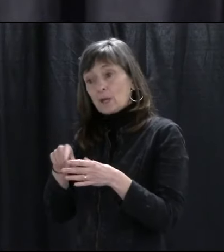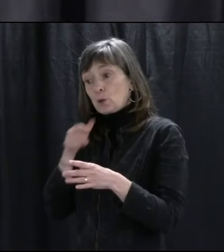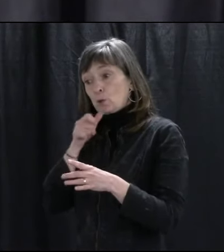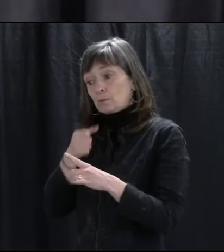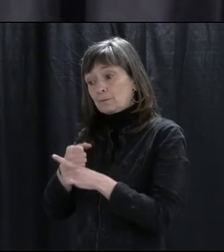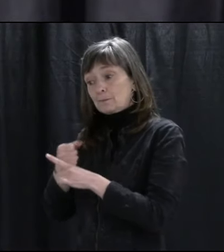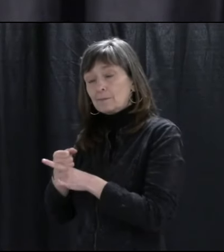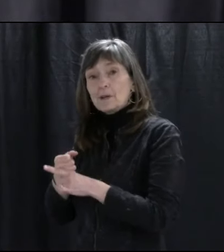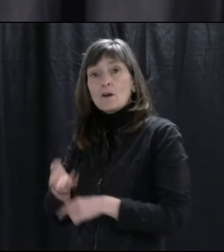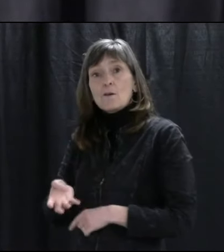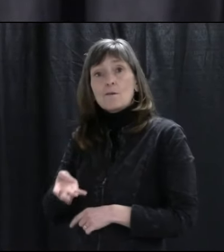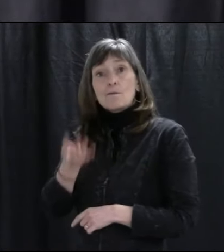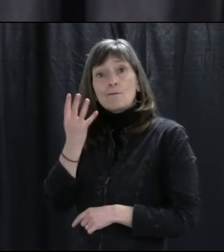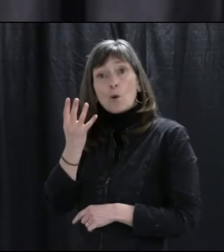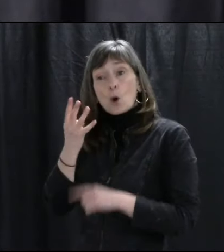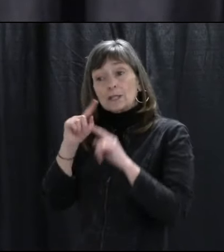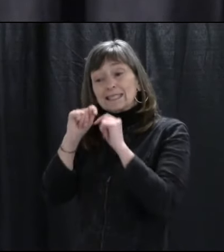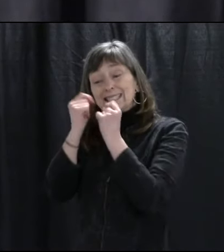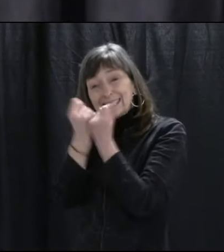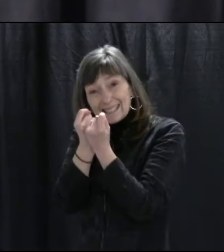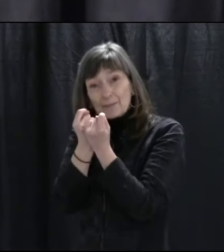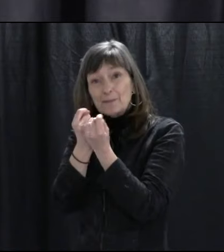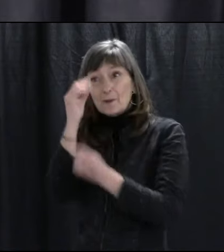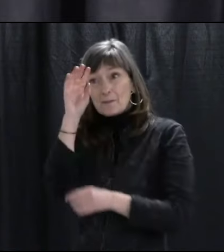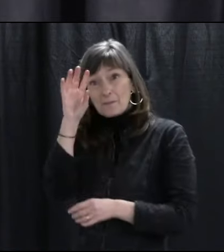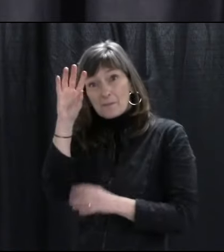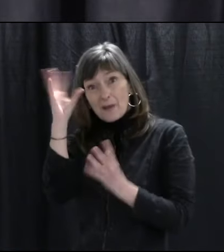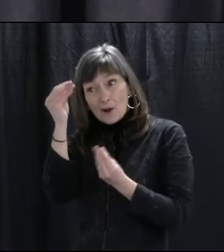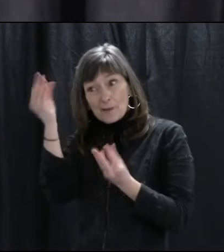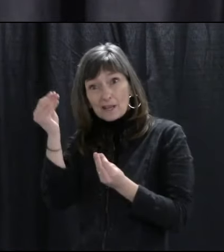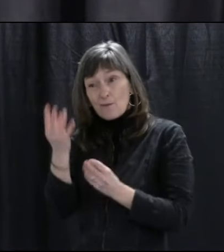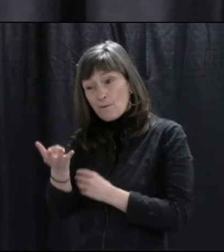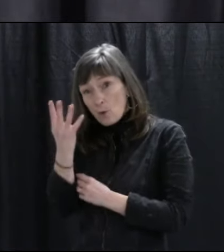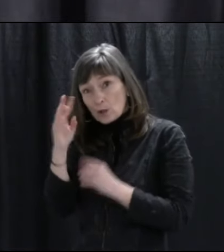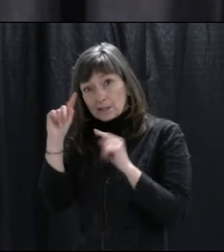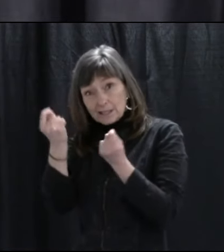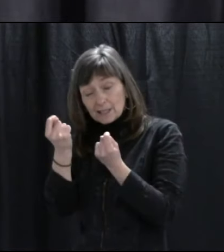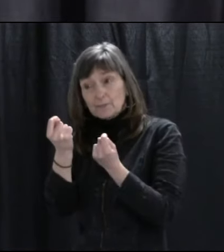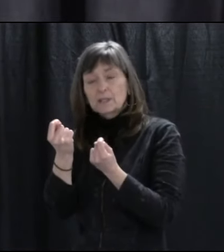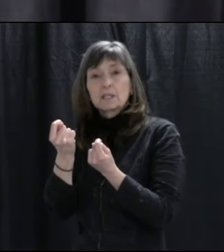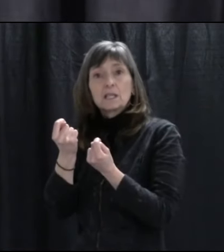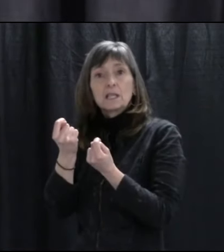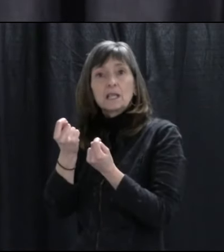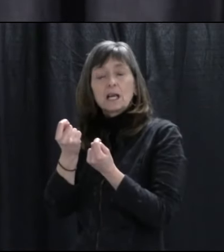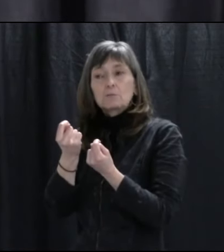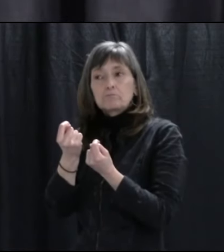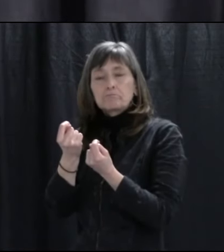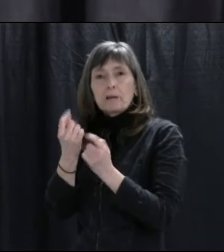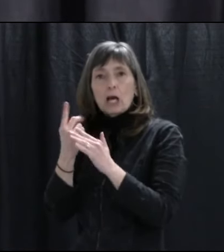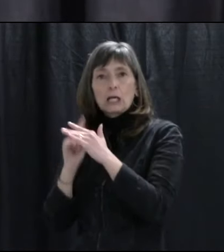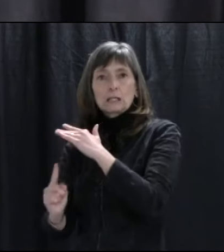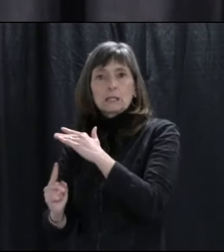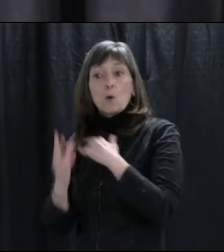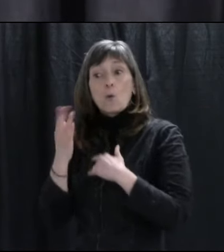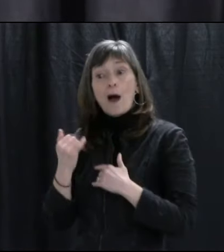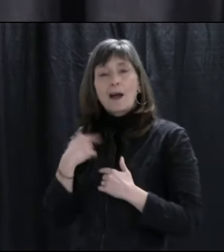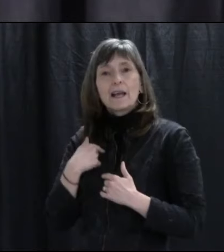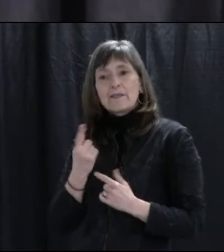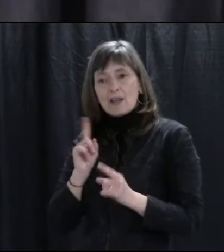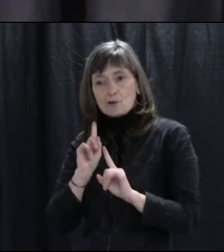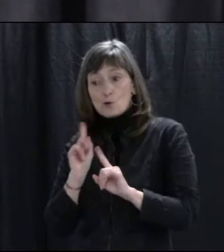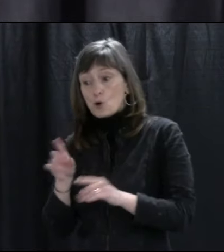who are currently in self-isolation. They were unaware when they went to a call of the patient's